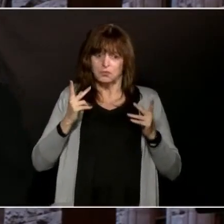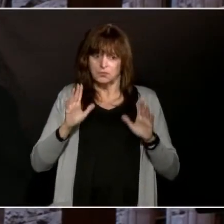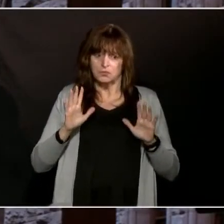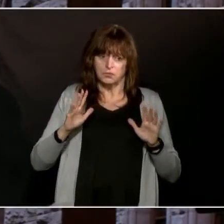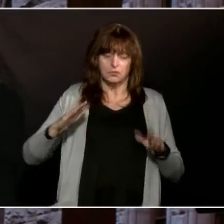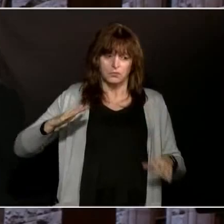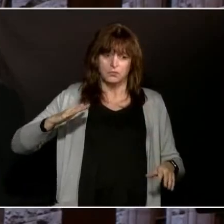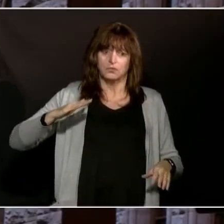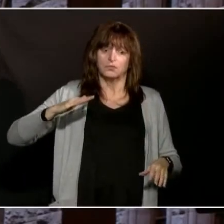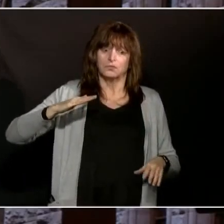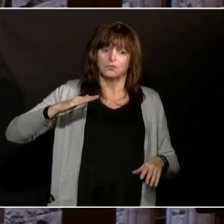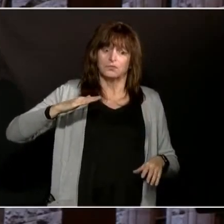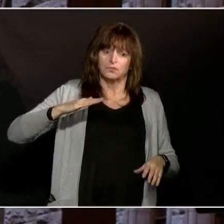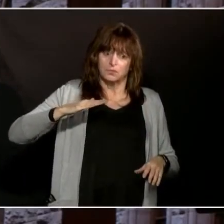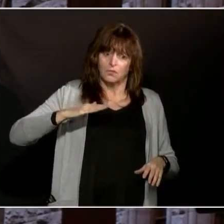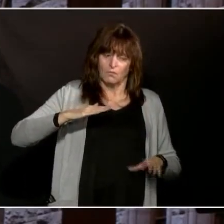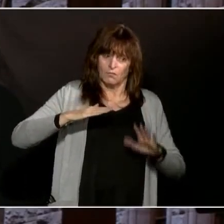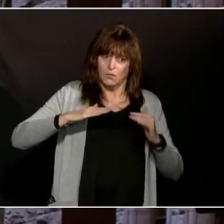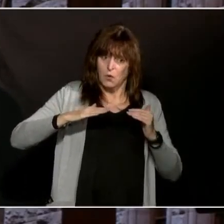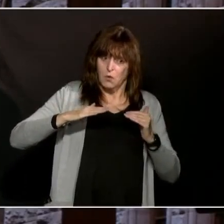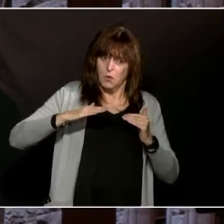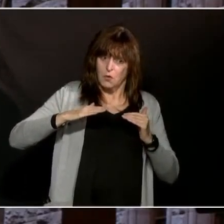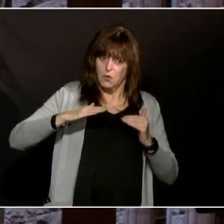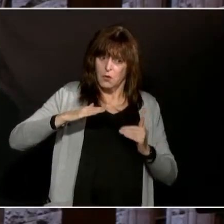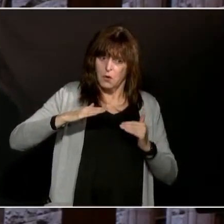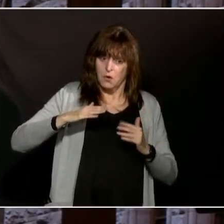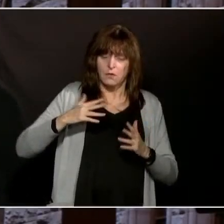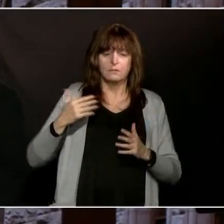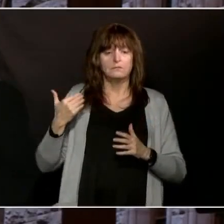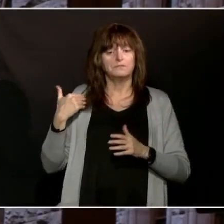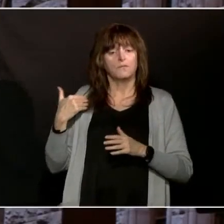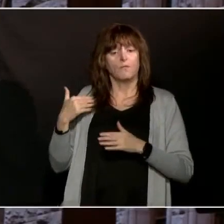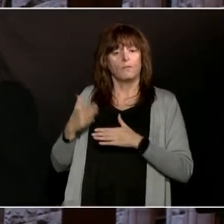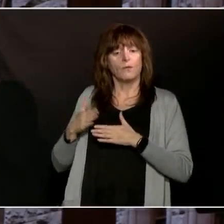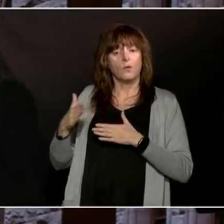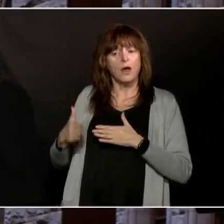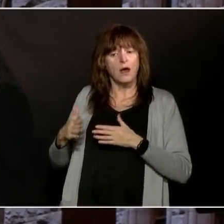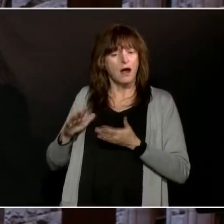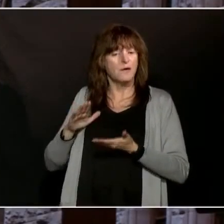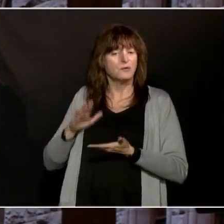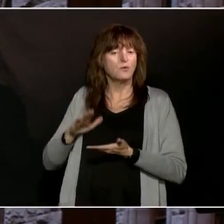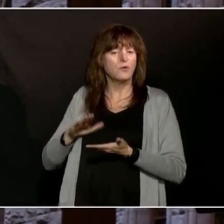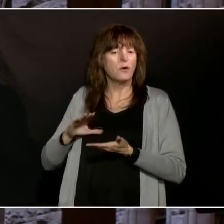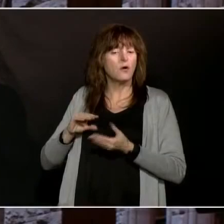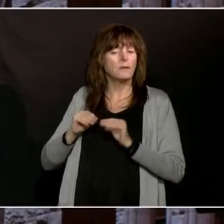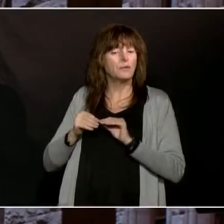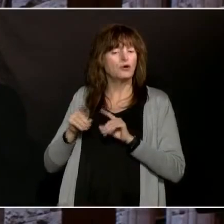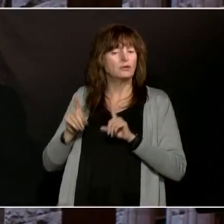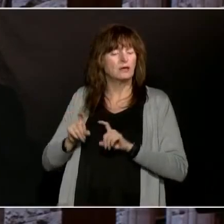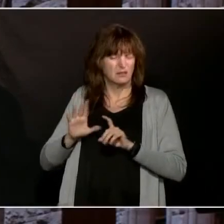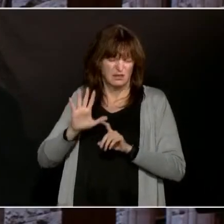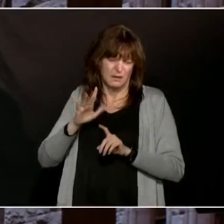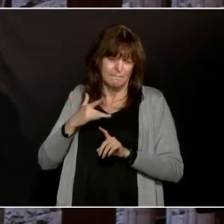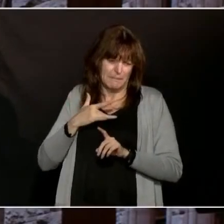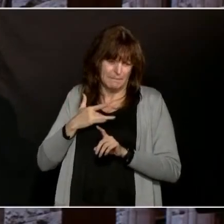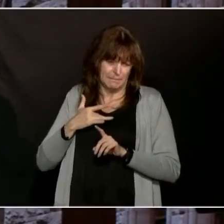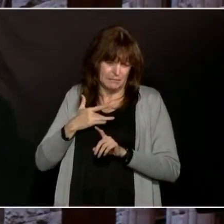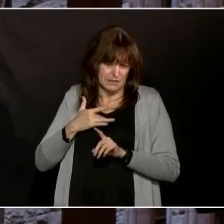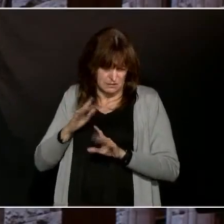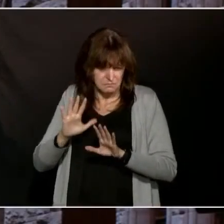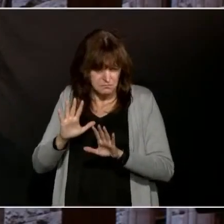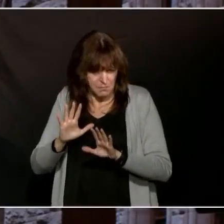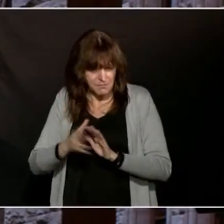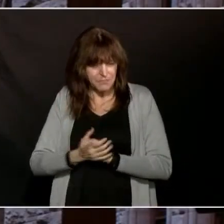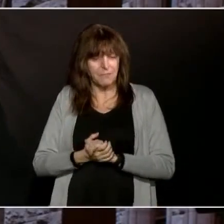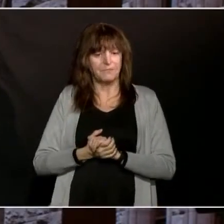it was a low number of tests over the weekend, which we often see a dip that often is reported on Tuesday. And now the numbers have picked back up again